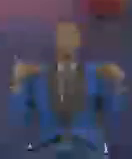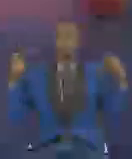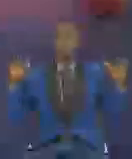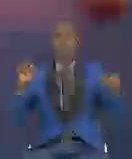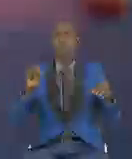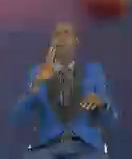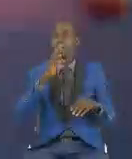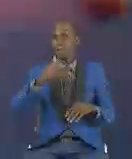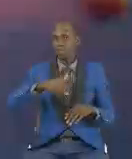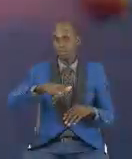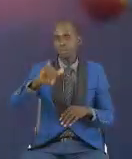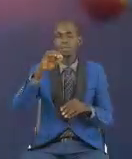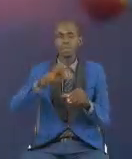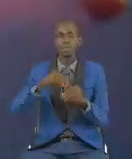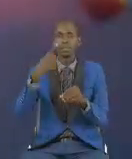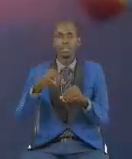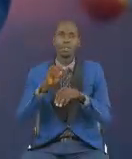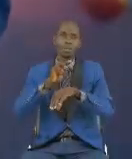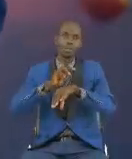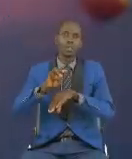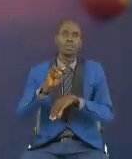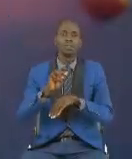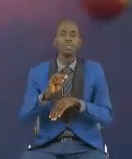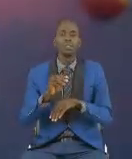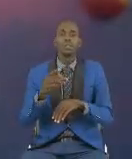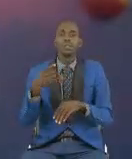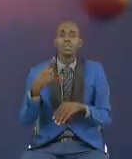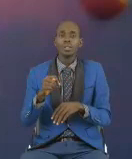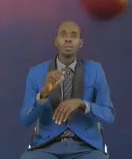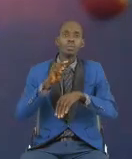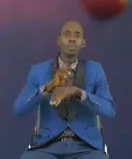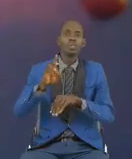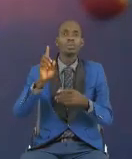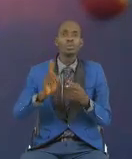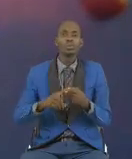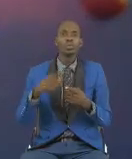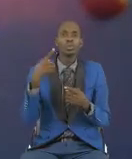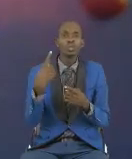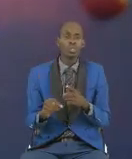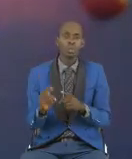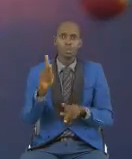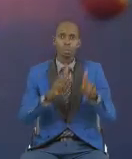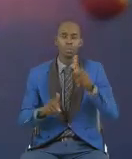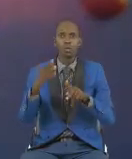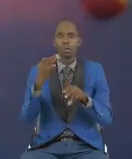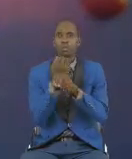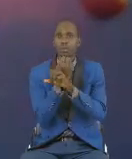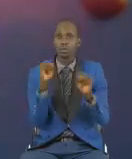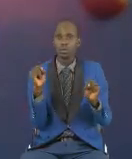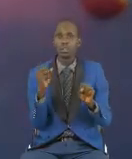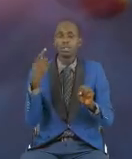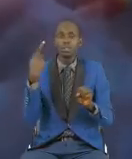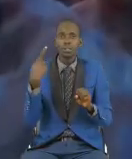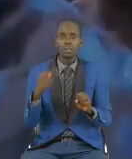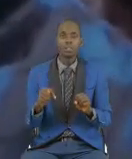in ministry. They're ministering to those who are the heirs of salvation. But the angel of the